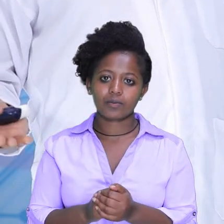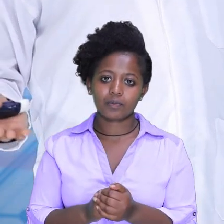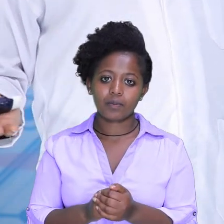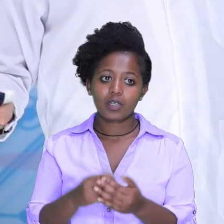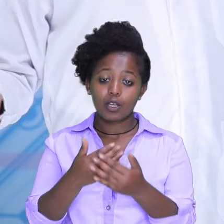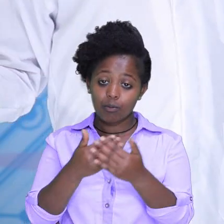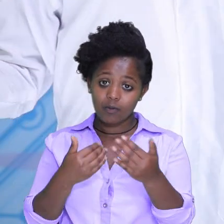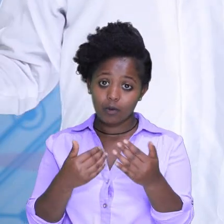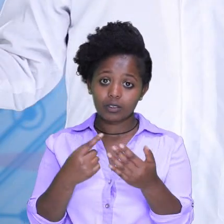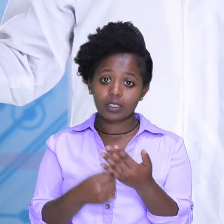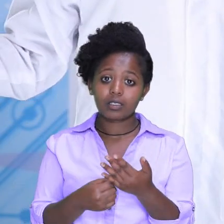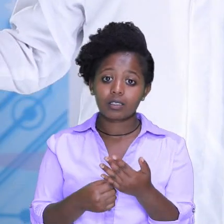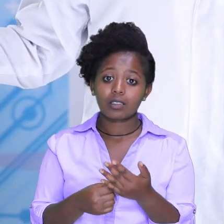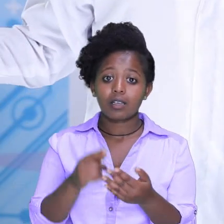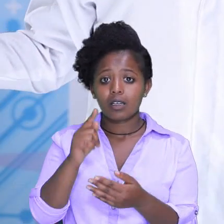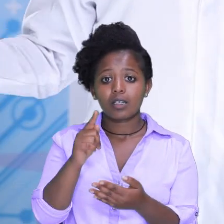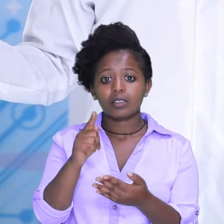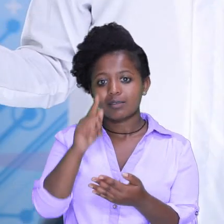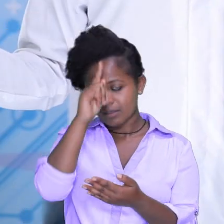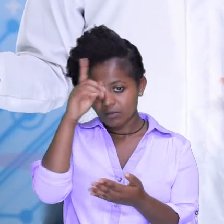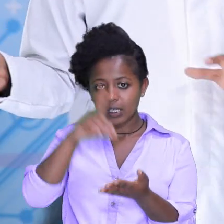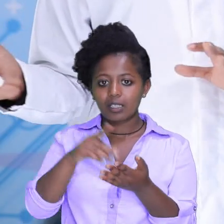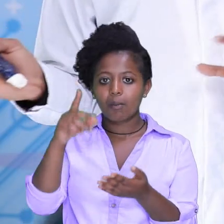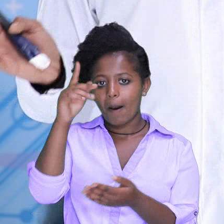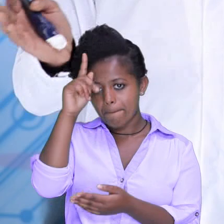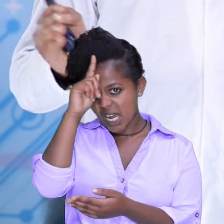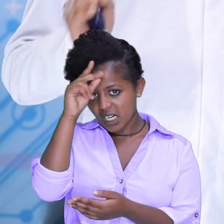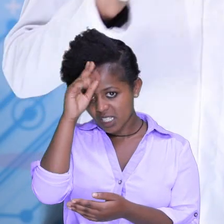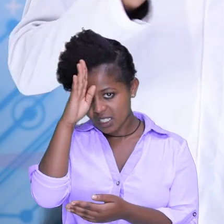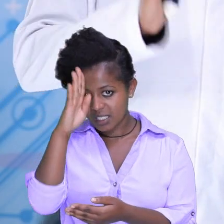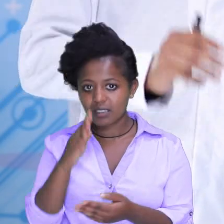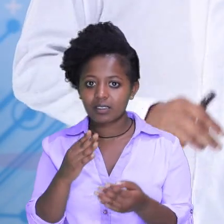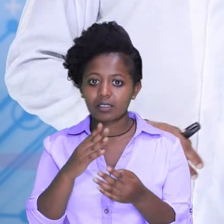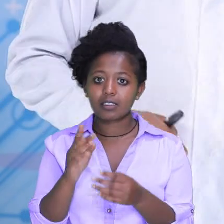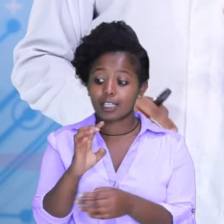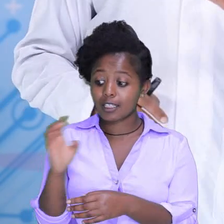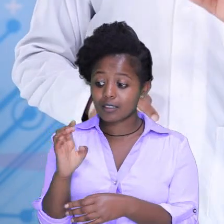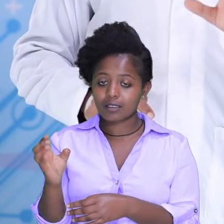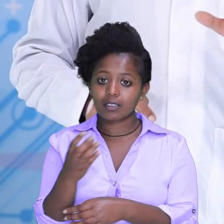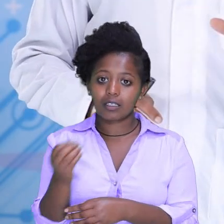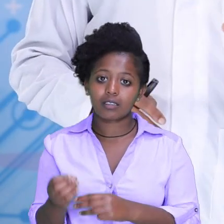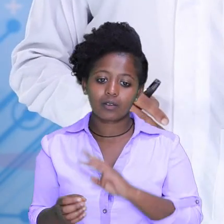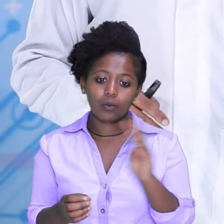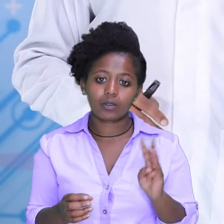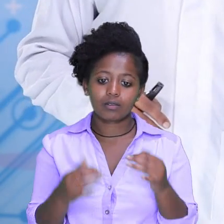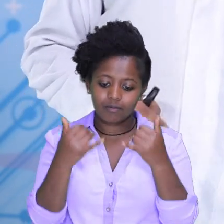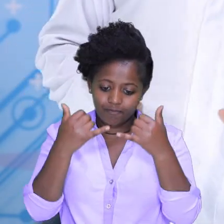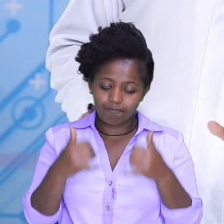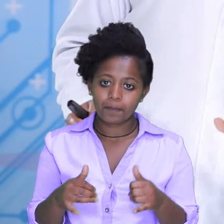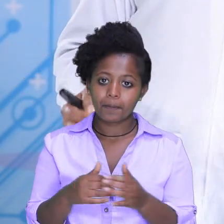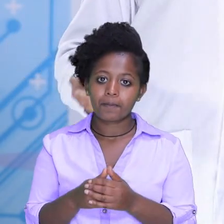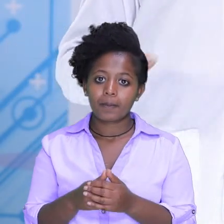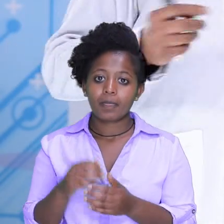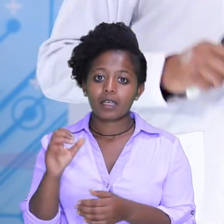Before that, Berlin was divided into four. The eastern part, or East Germany, under the domination of